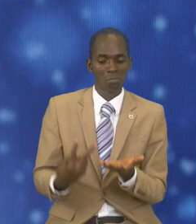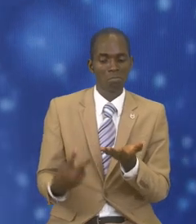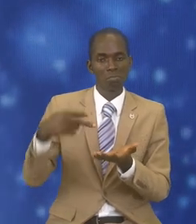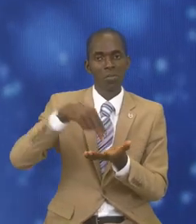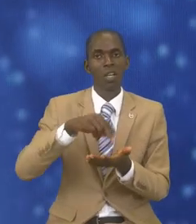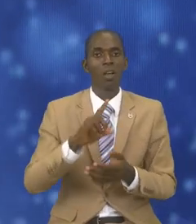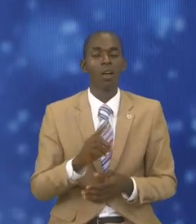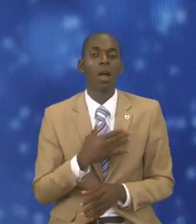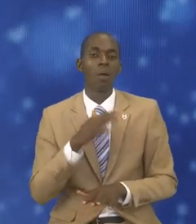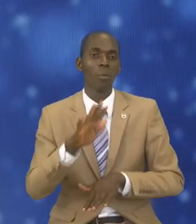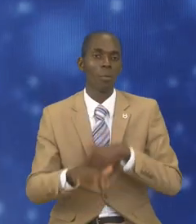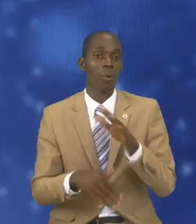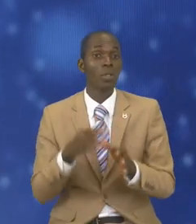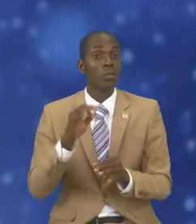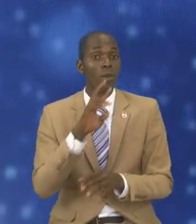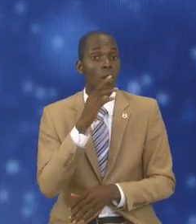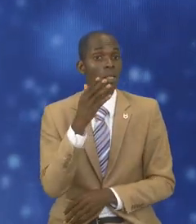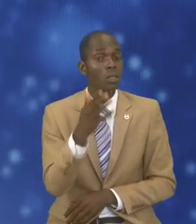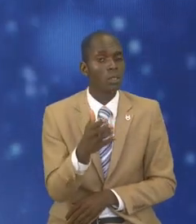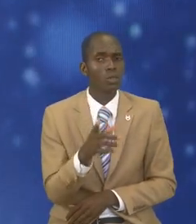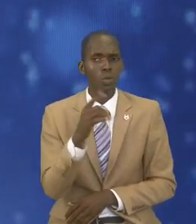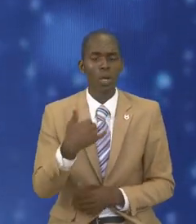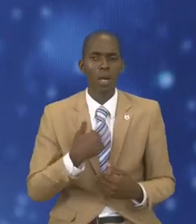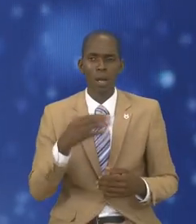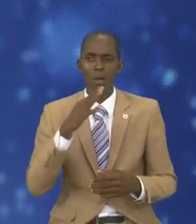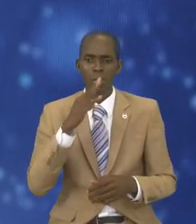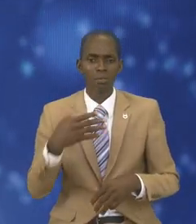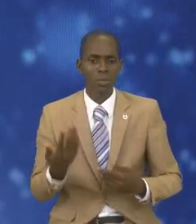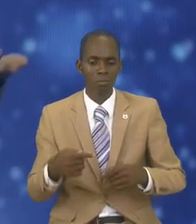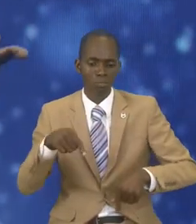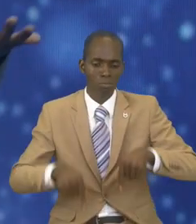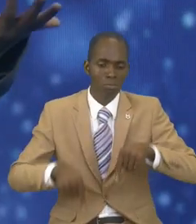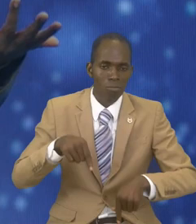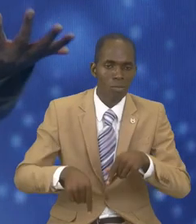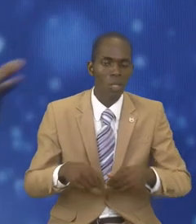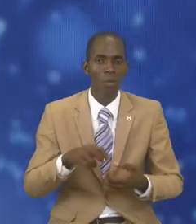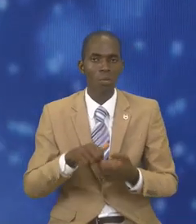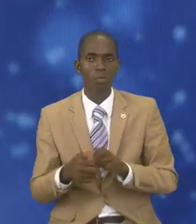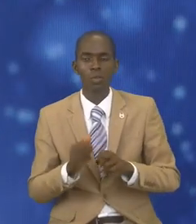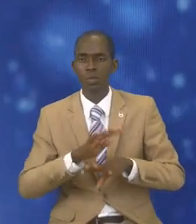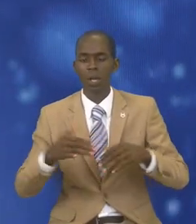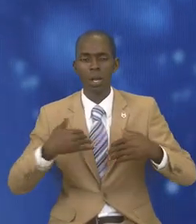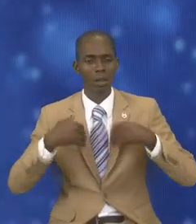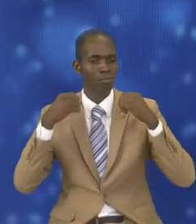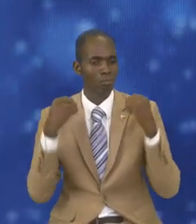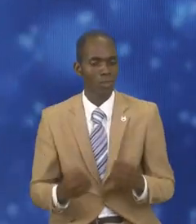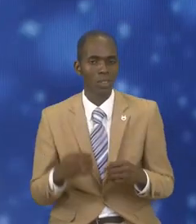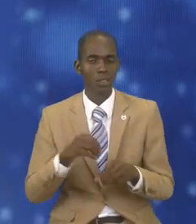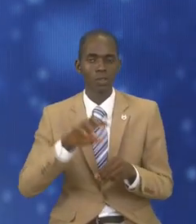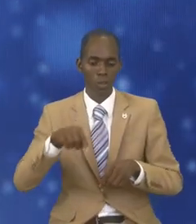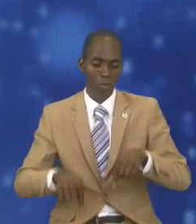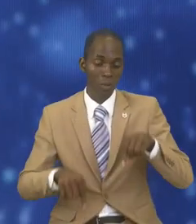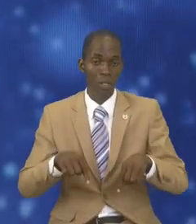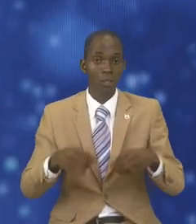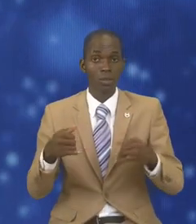walk. If you are there tonight, you have been impotent in your feet and you didn't have any strength at all, tonight